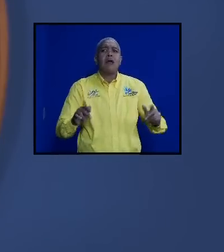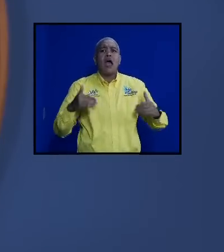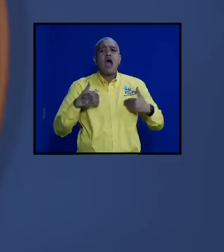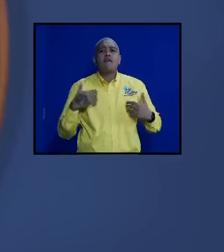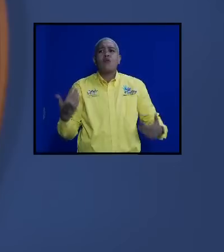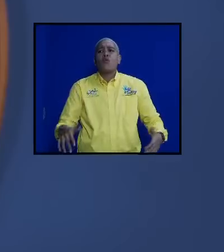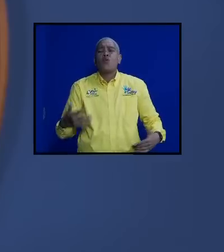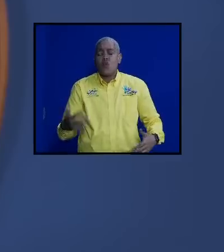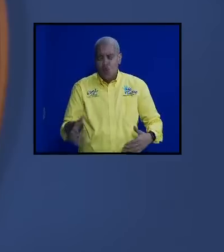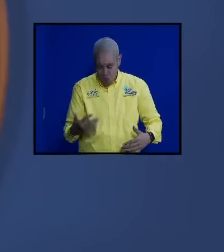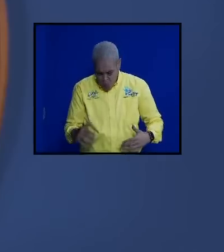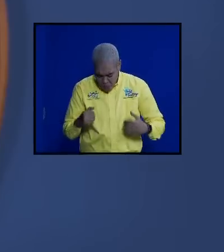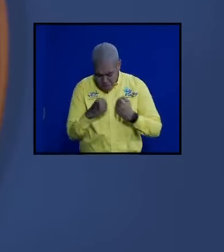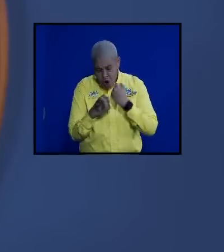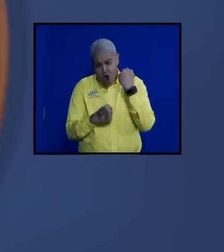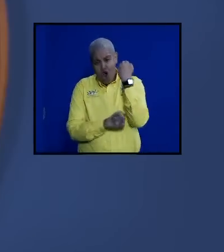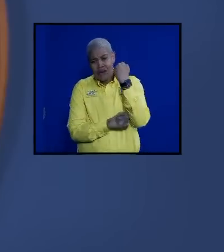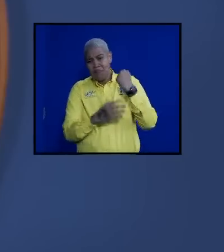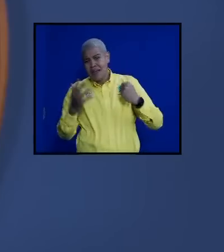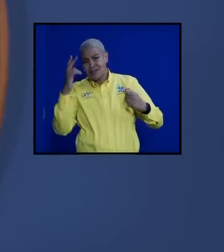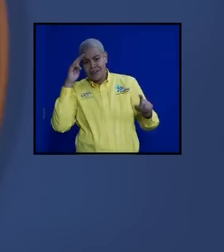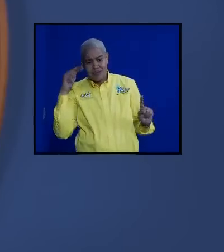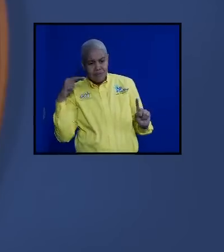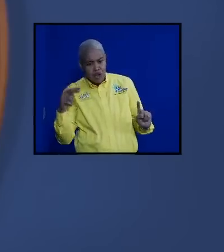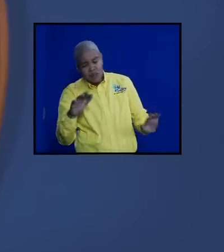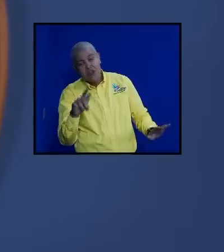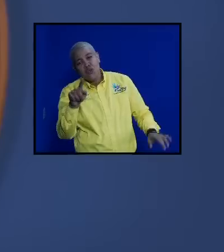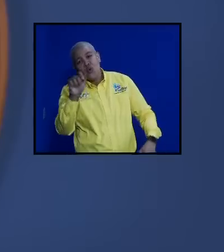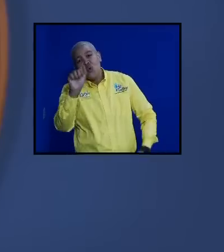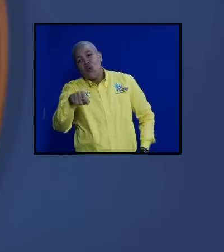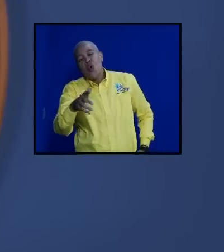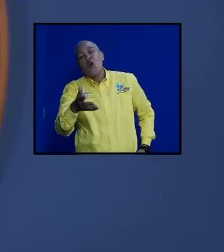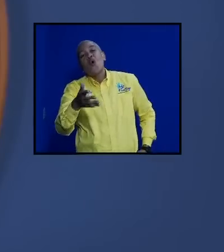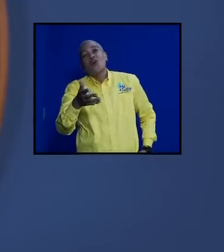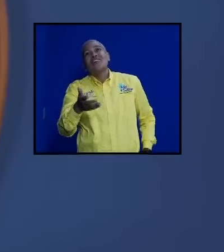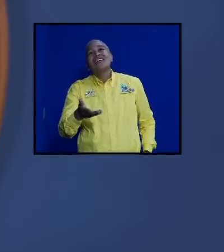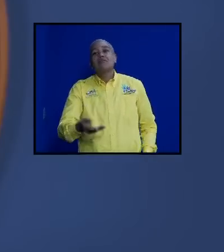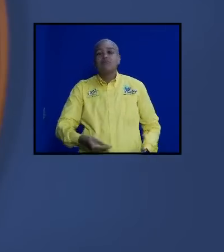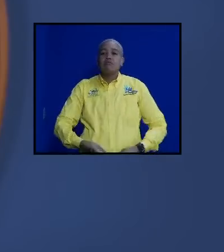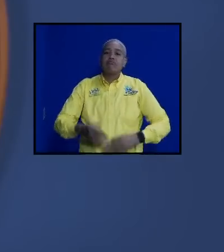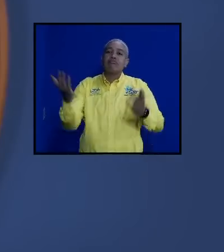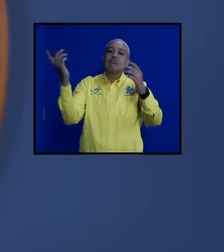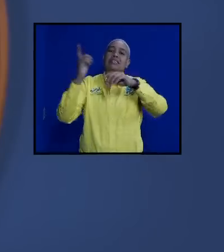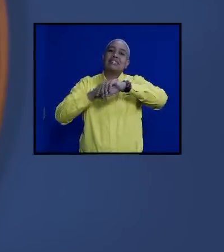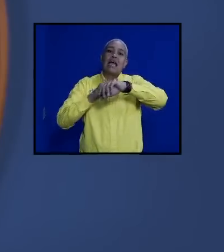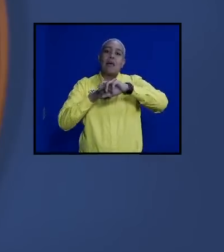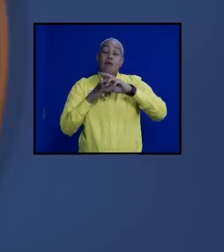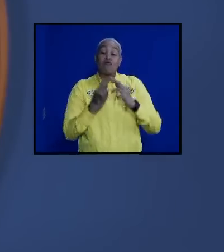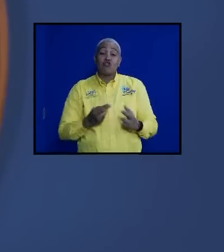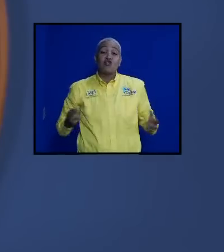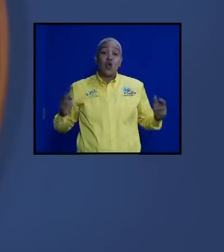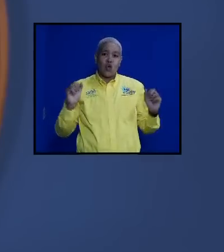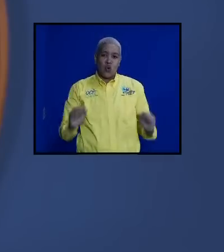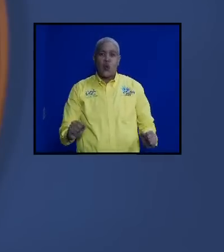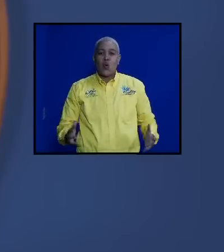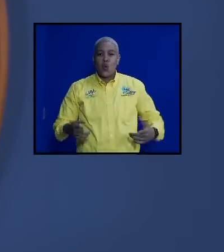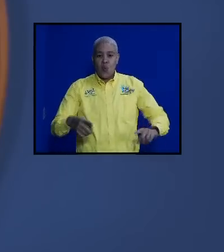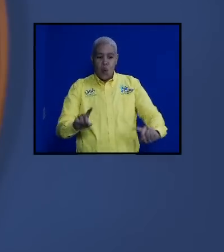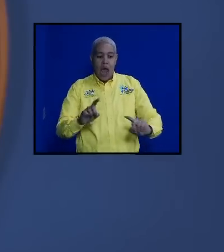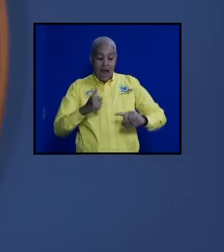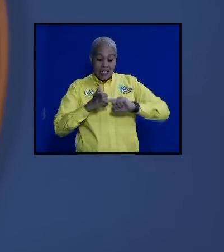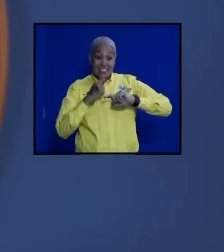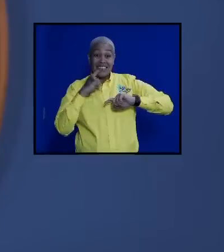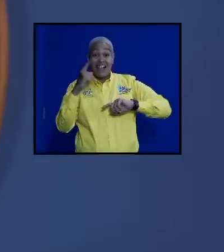fundamental positions, you could squander a lot of time and resources whilst the